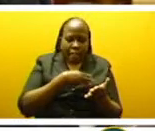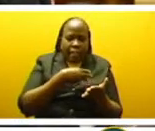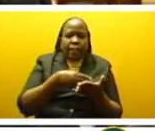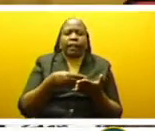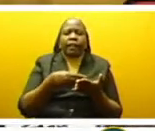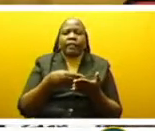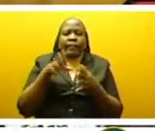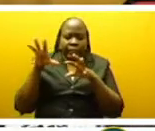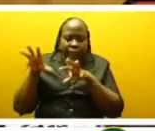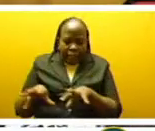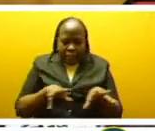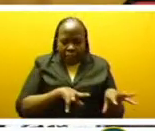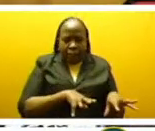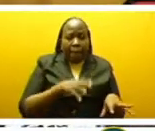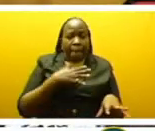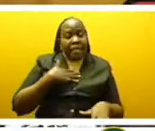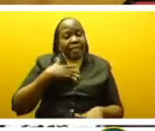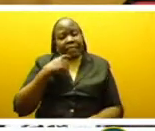Why do I say this?